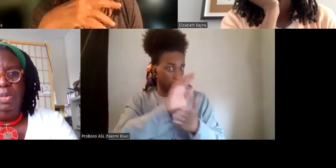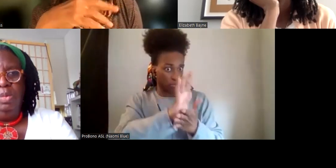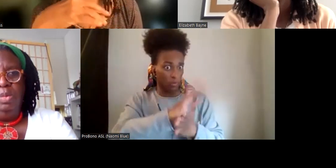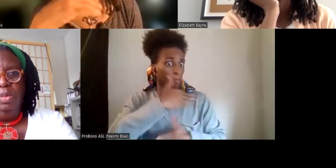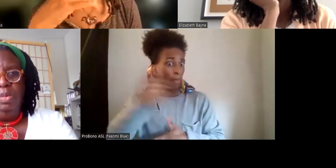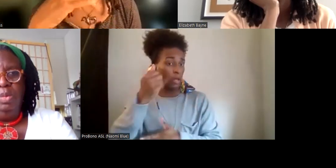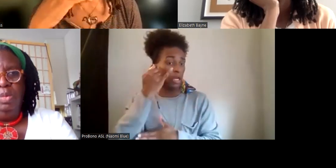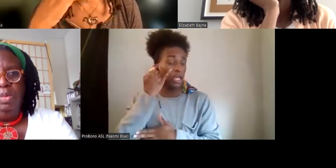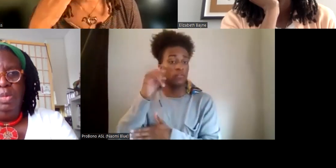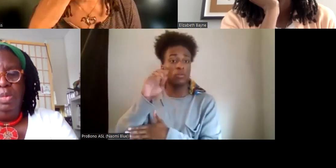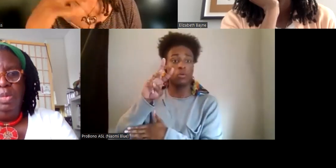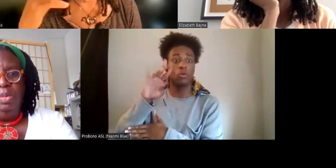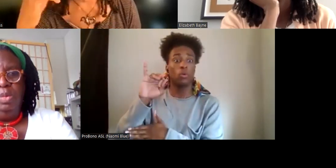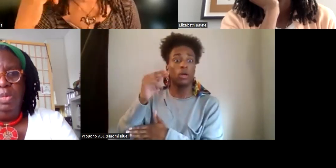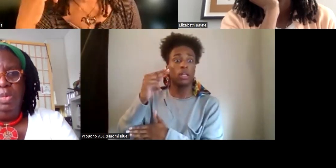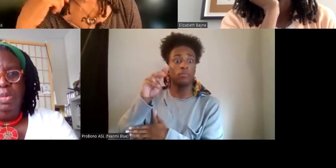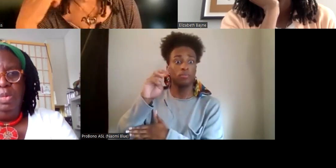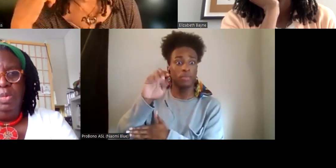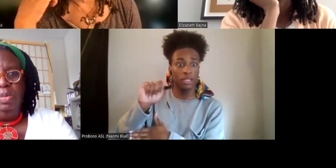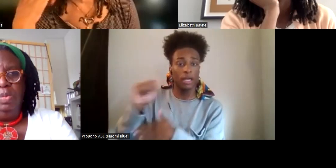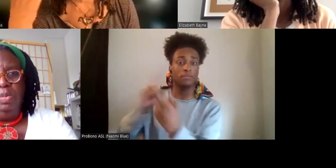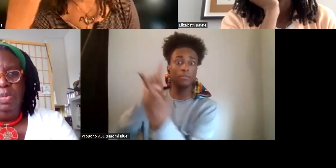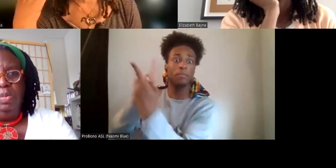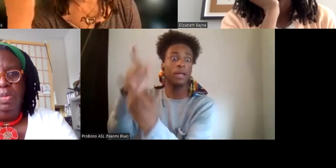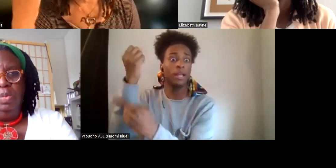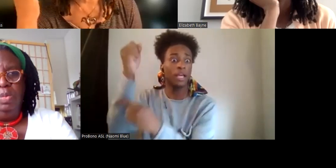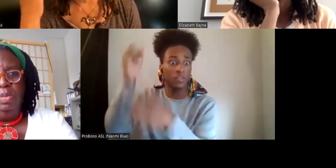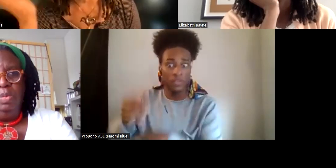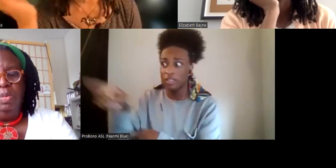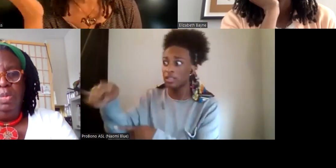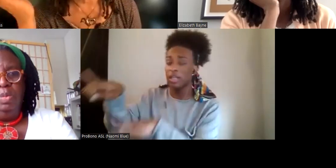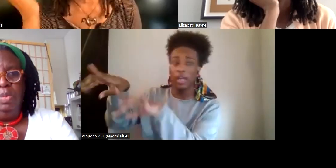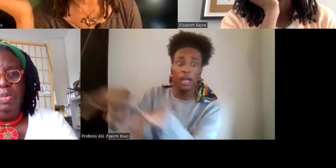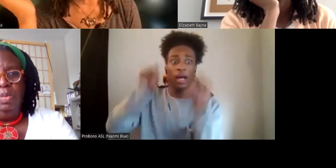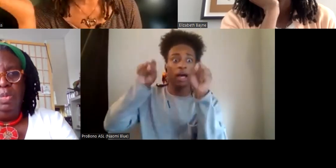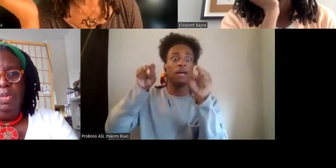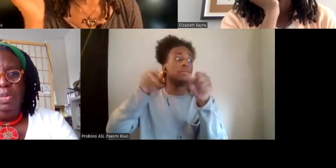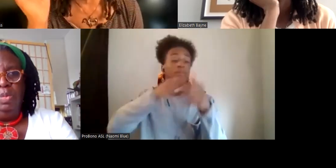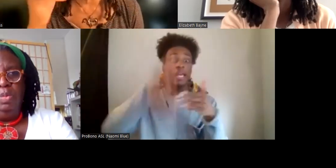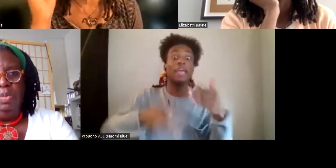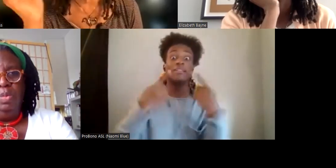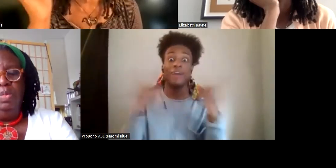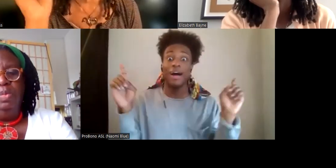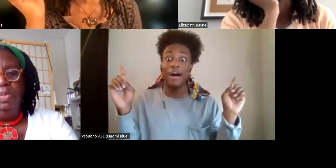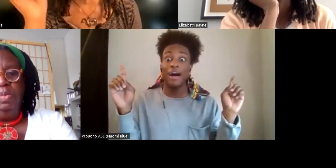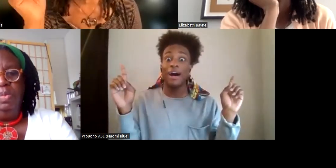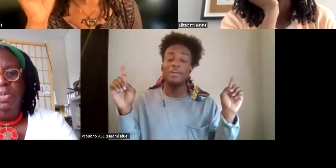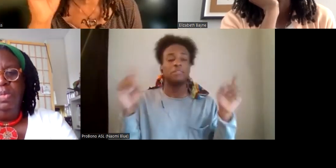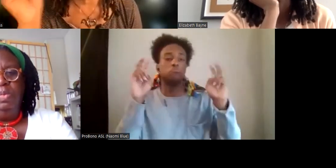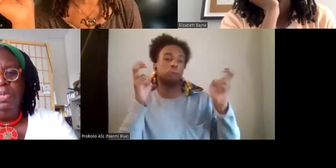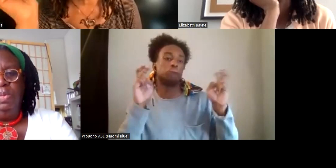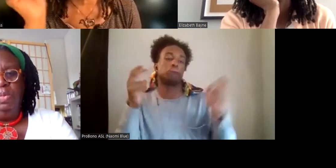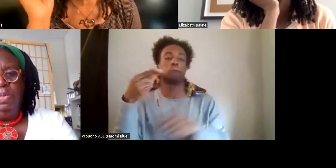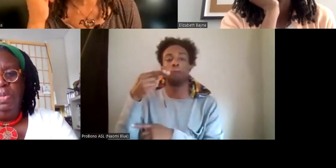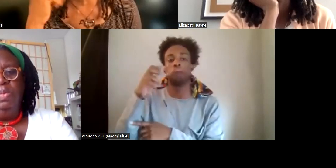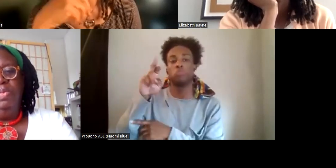these activists and they took over, and somehow had a victory at the end, like the hero, what we call the hero's